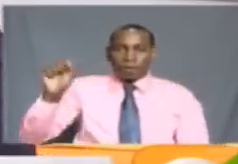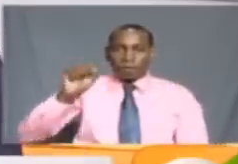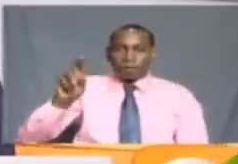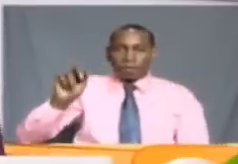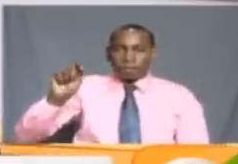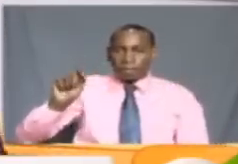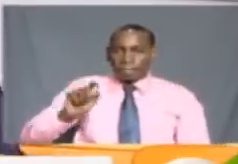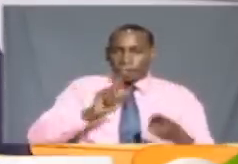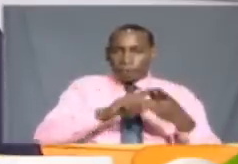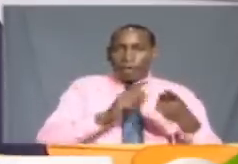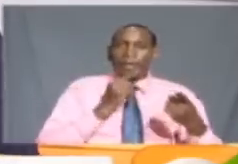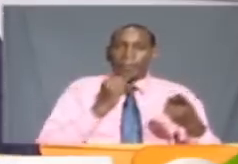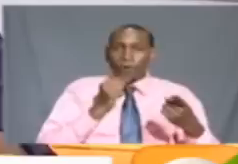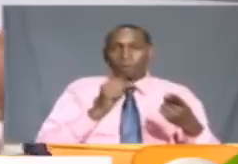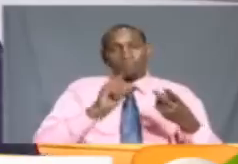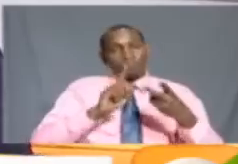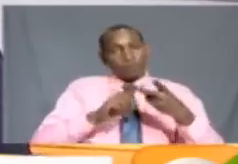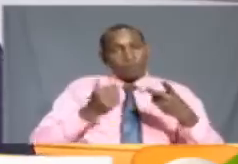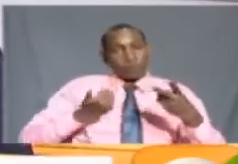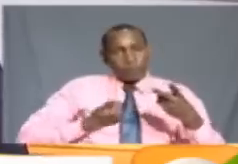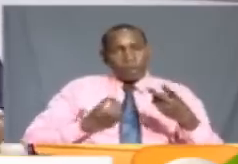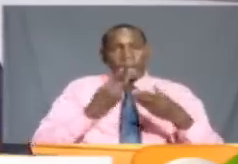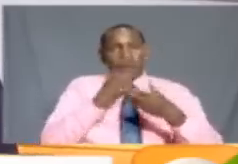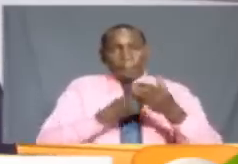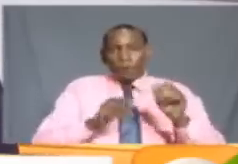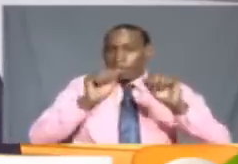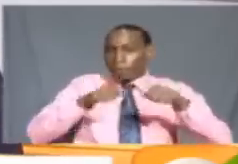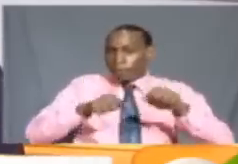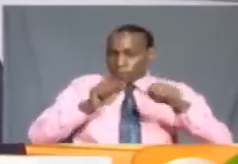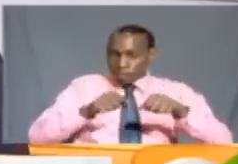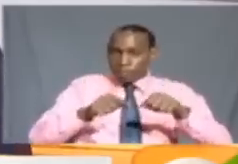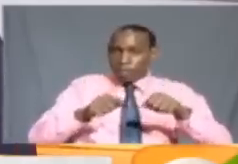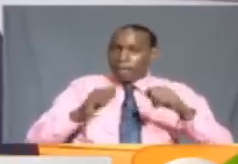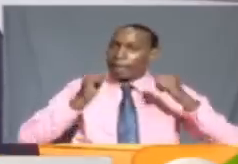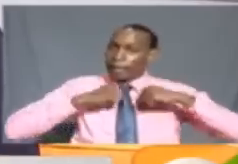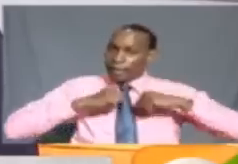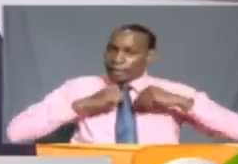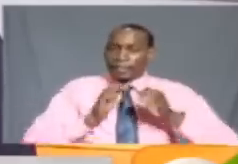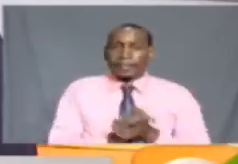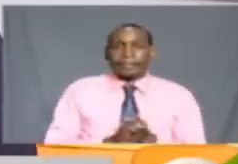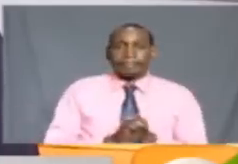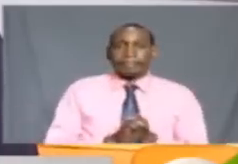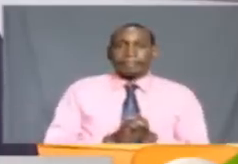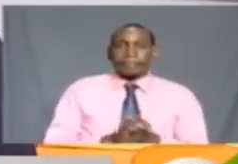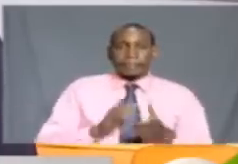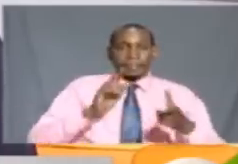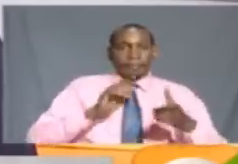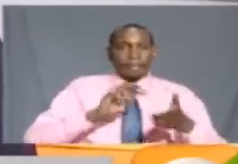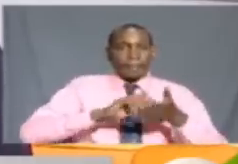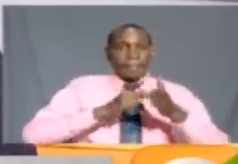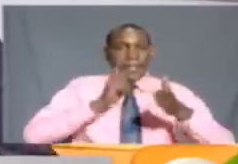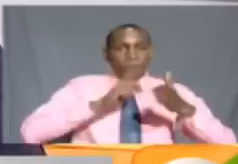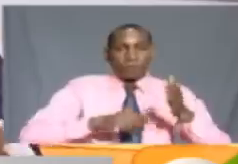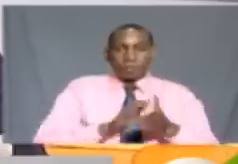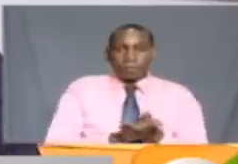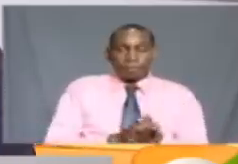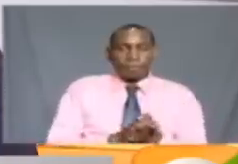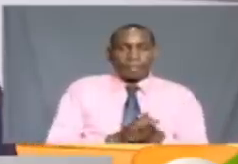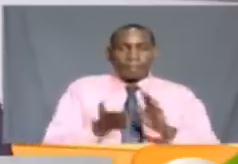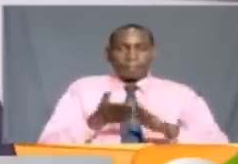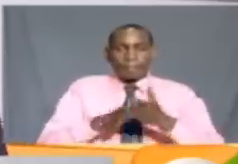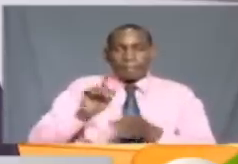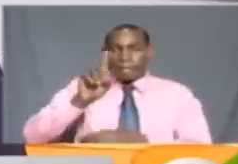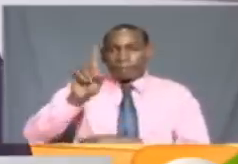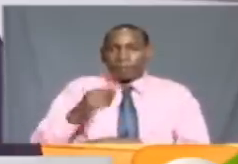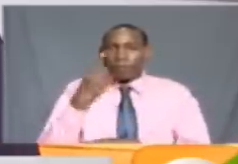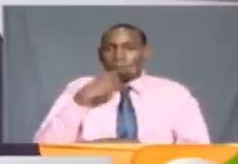girl or a boy can actually both cause penetration, mm-hmm, right? And so therefore, then becomes a question of